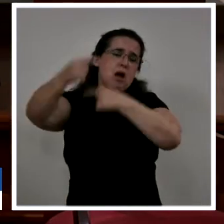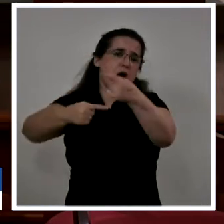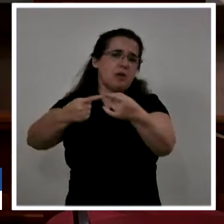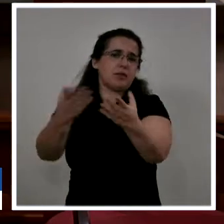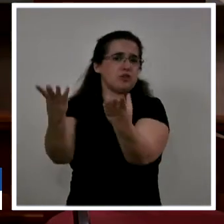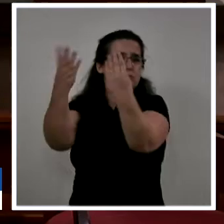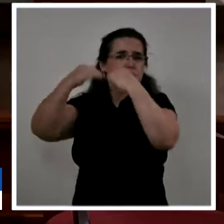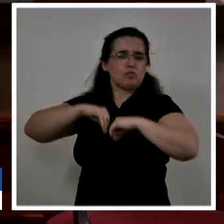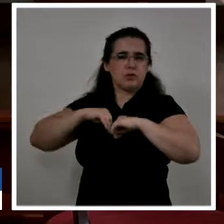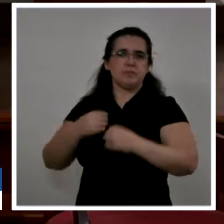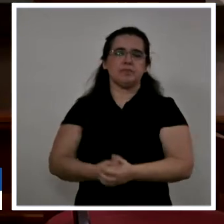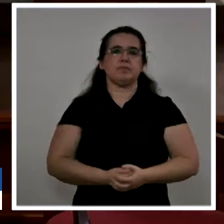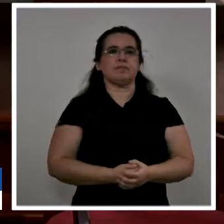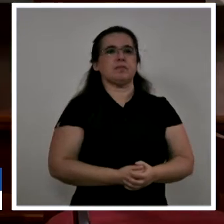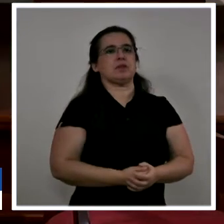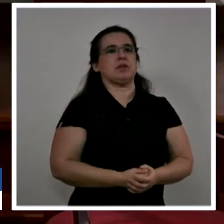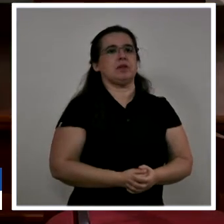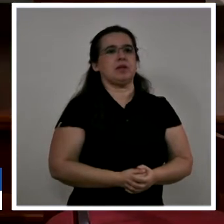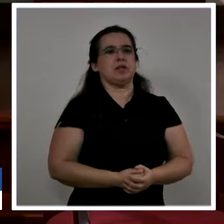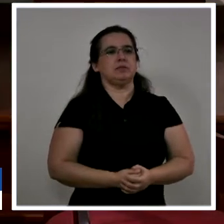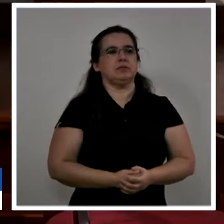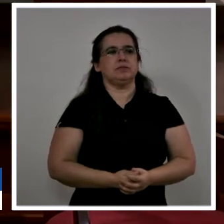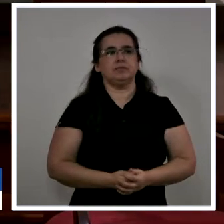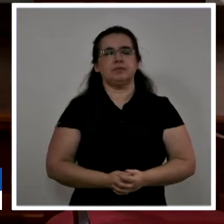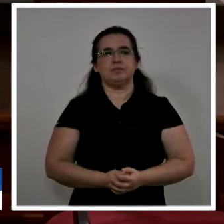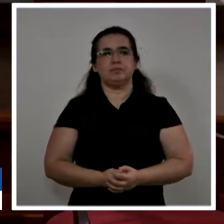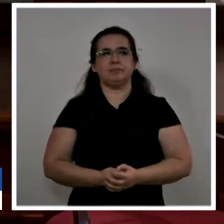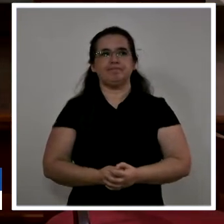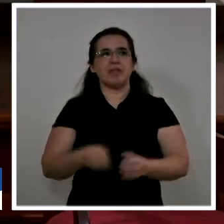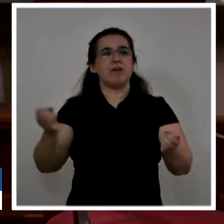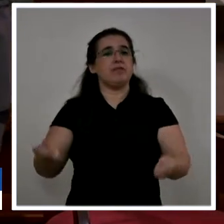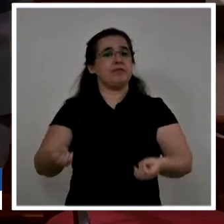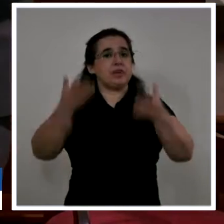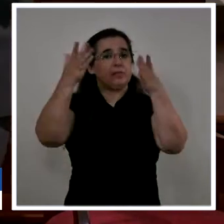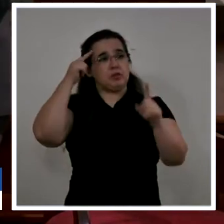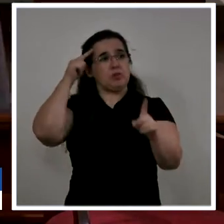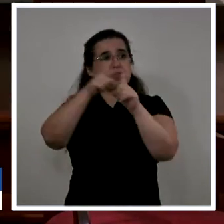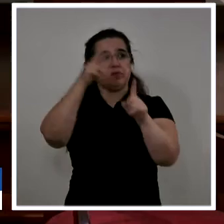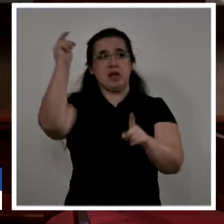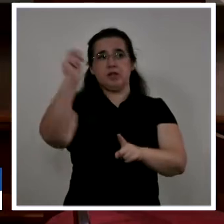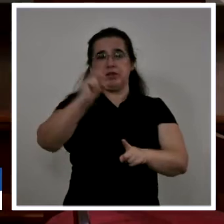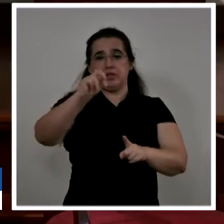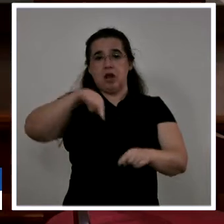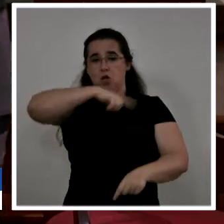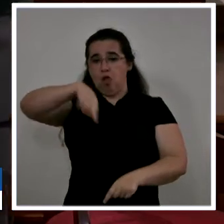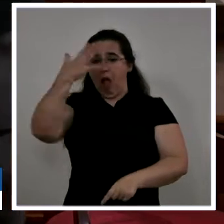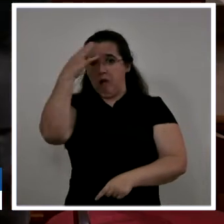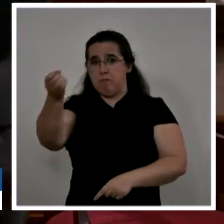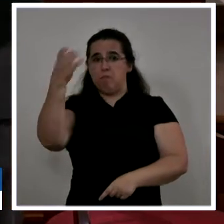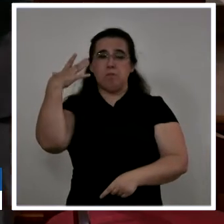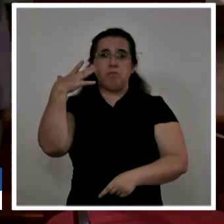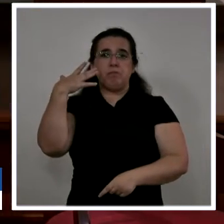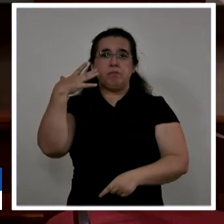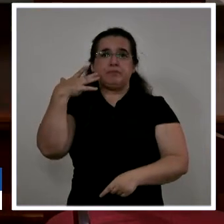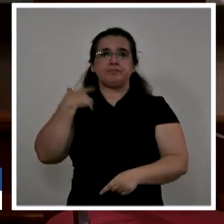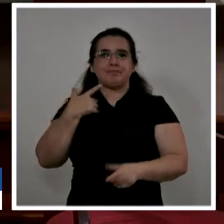incarnation and life of Jesus tell us about those relationships. E finalmente o terceiro objetivo é nós entendermos o que é que a encarnação